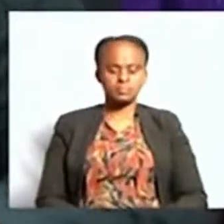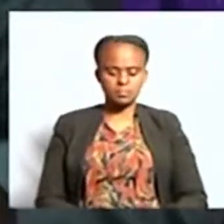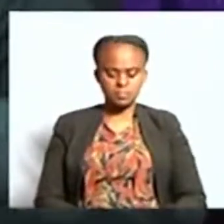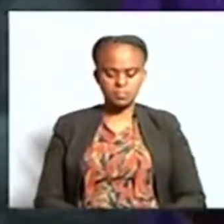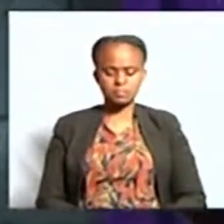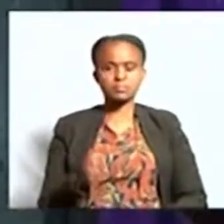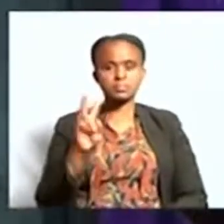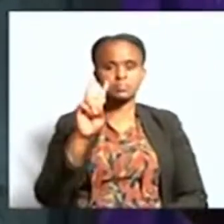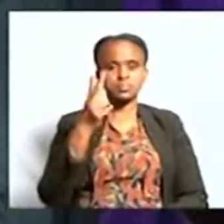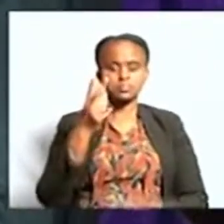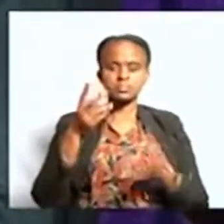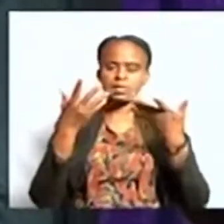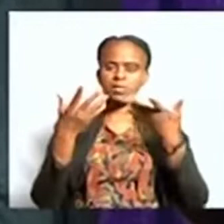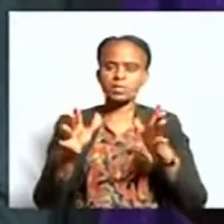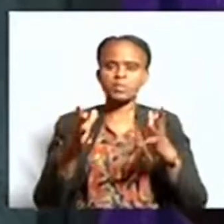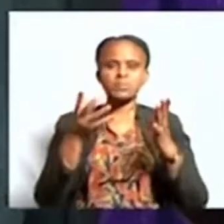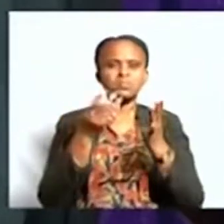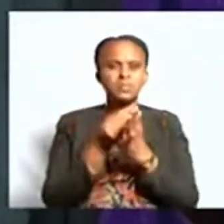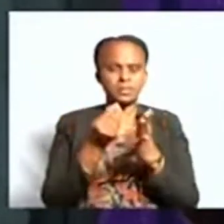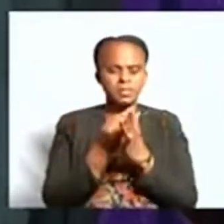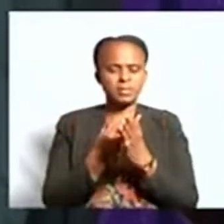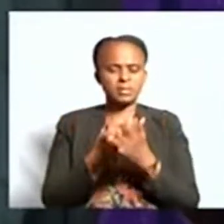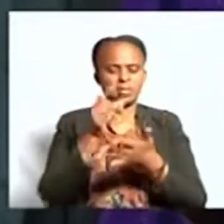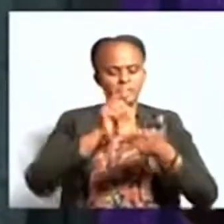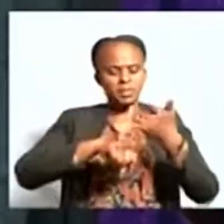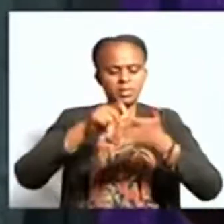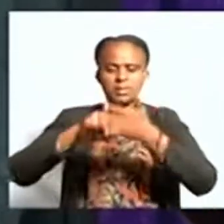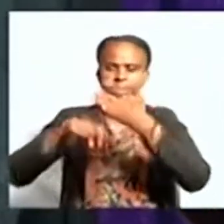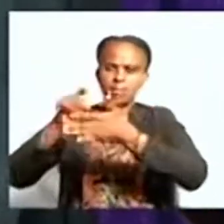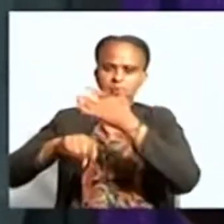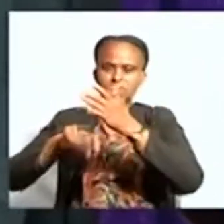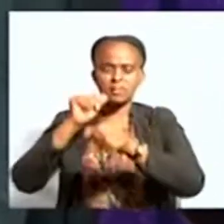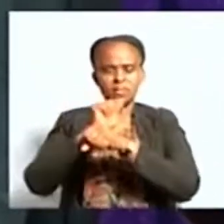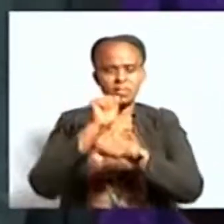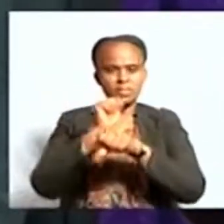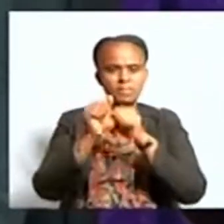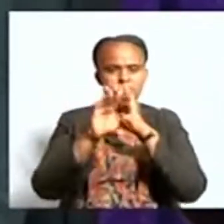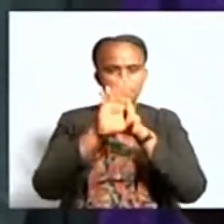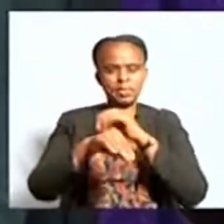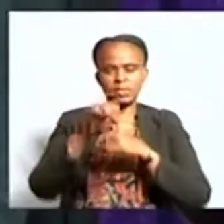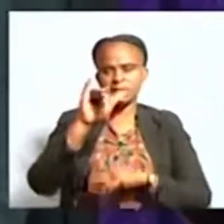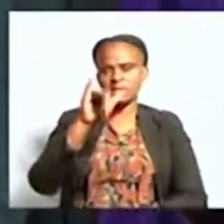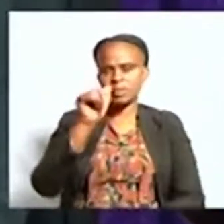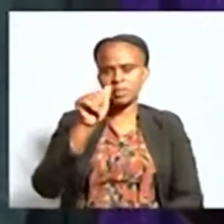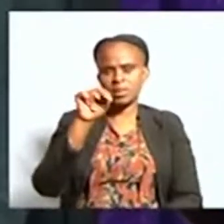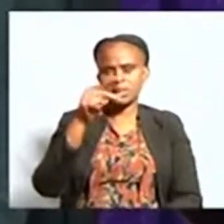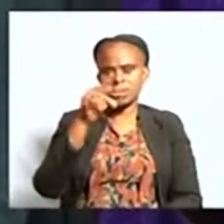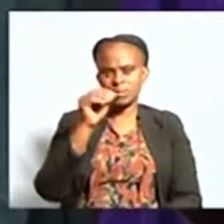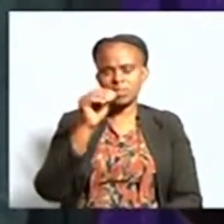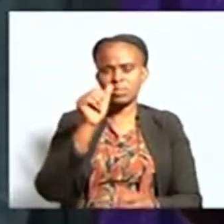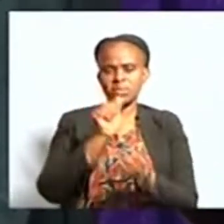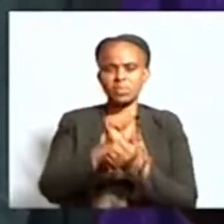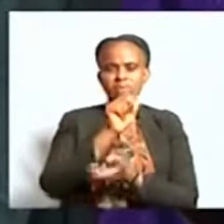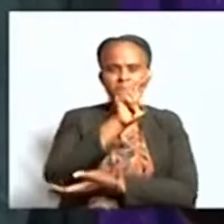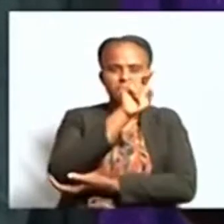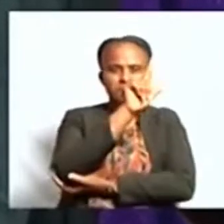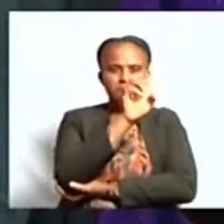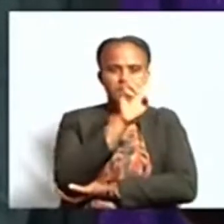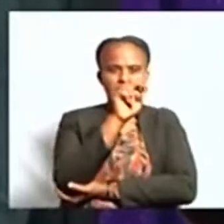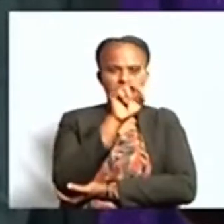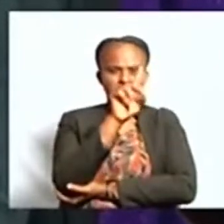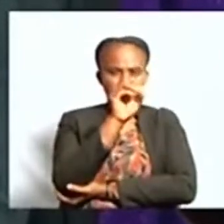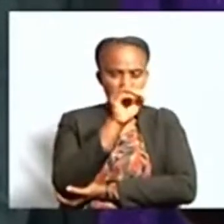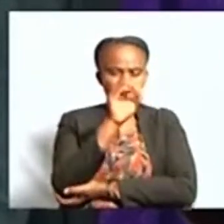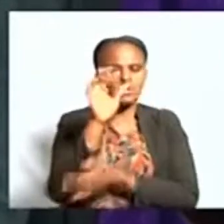2, loss of revenue, taxis operating under Yango and Olendo. Online taxi